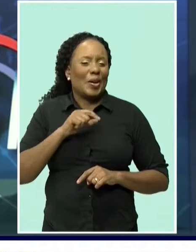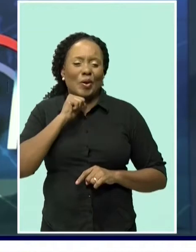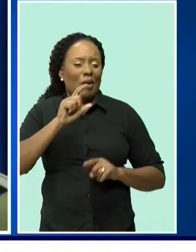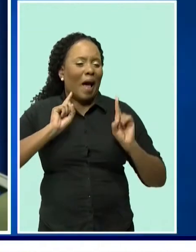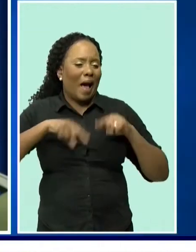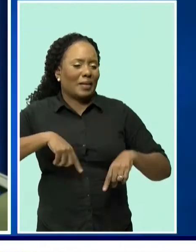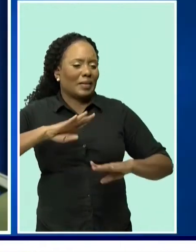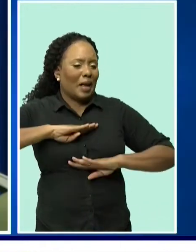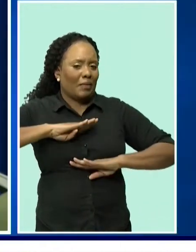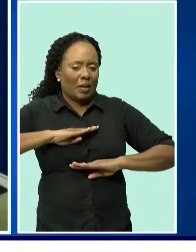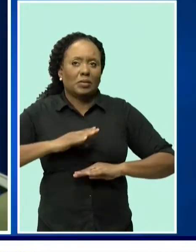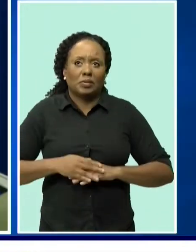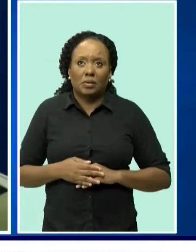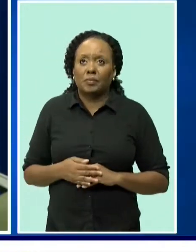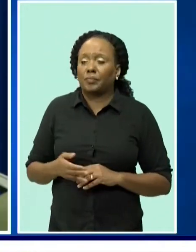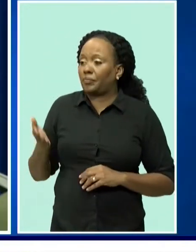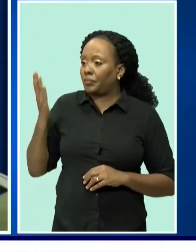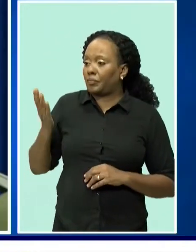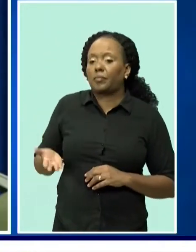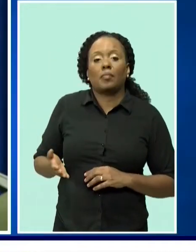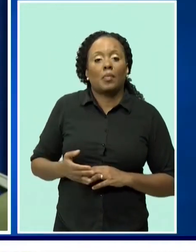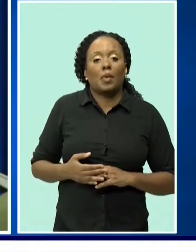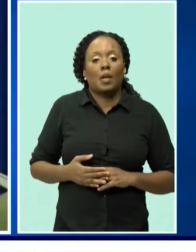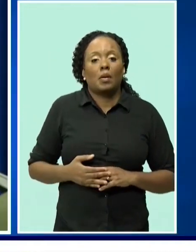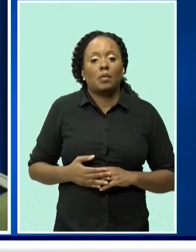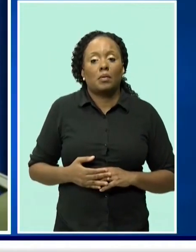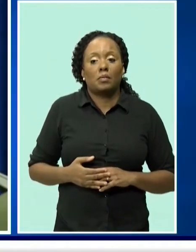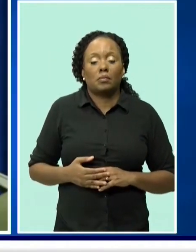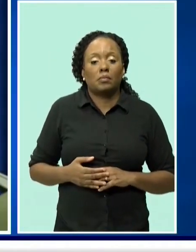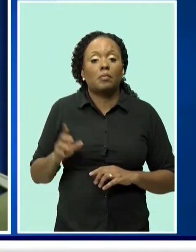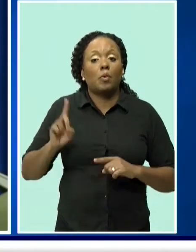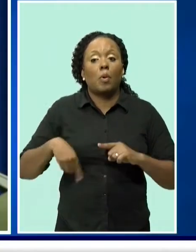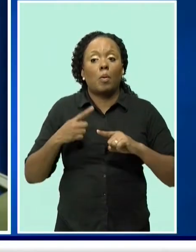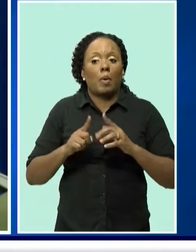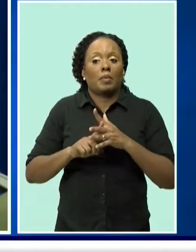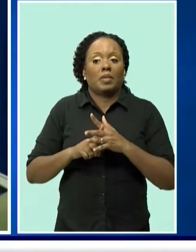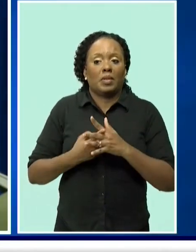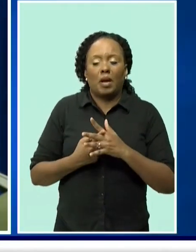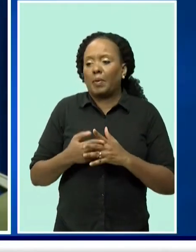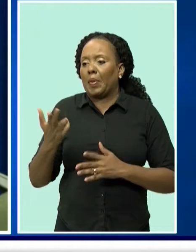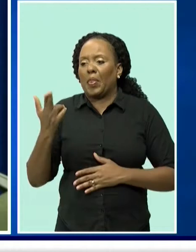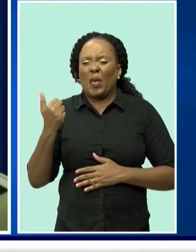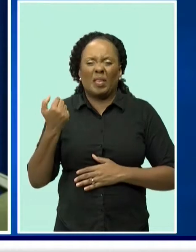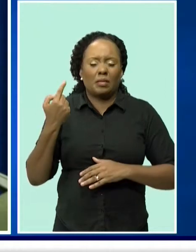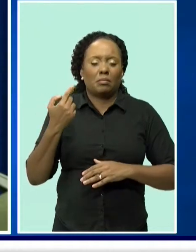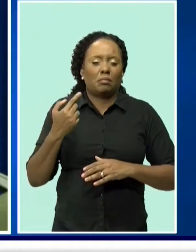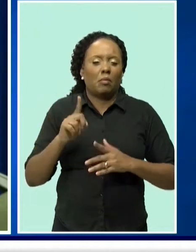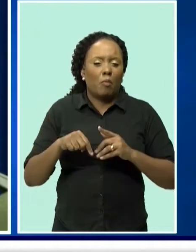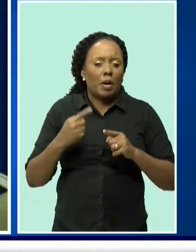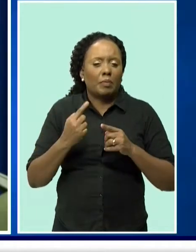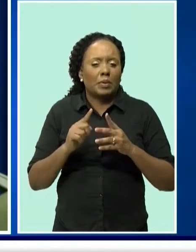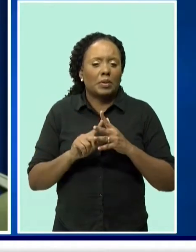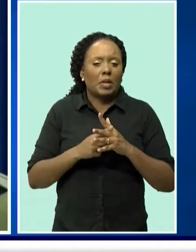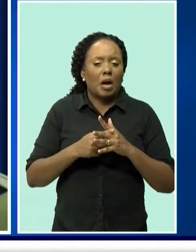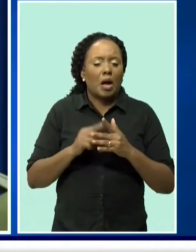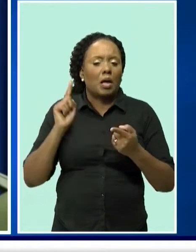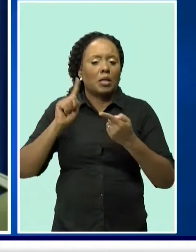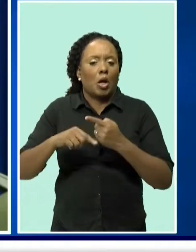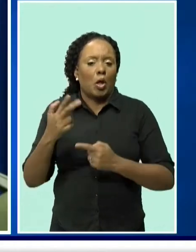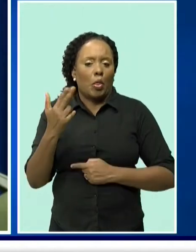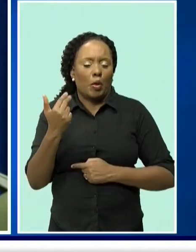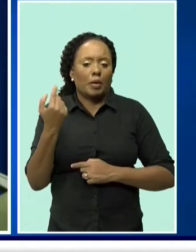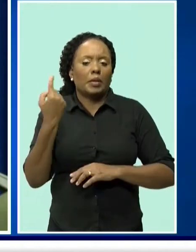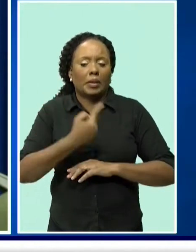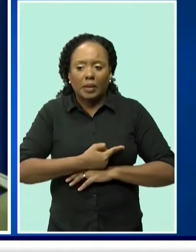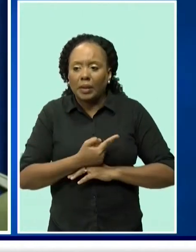The motion was made on the penultimate day of the hearing, after 13 hearing days before the Commission has passed.